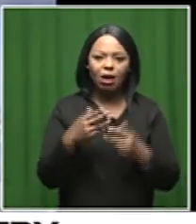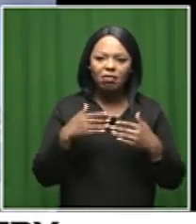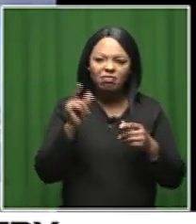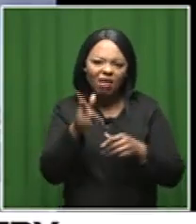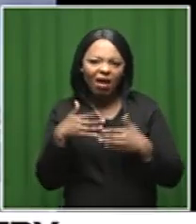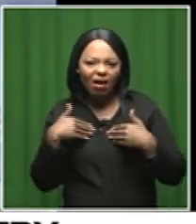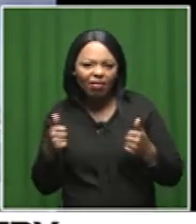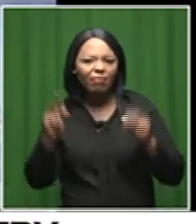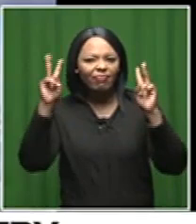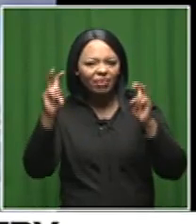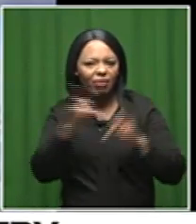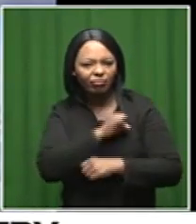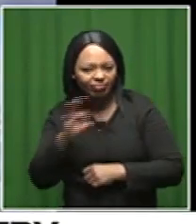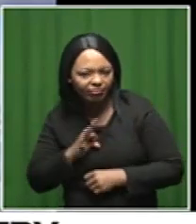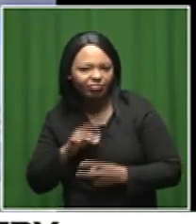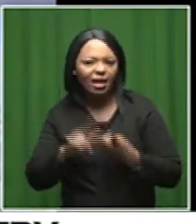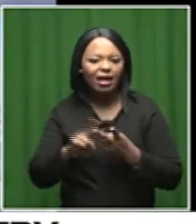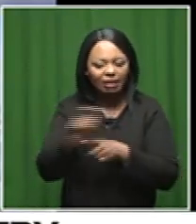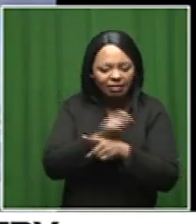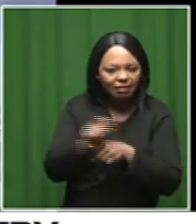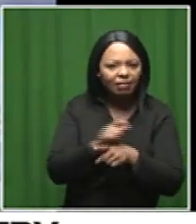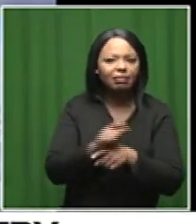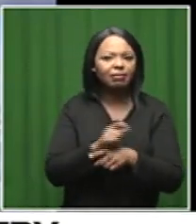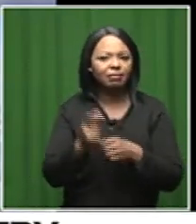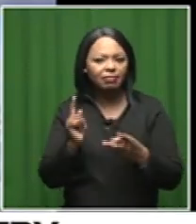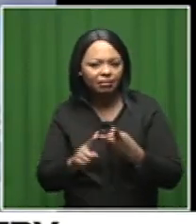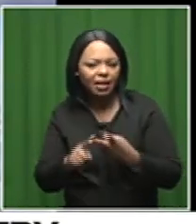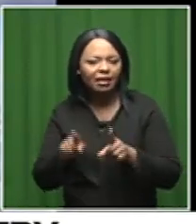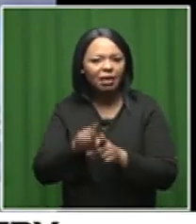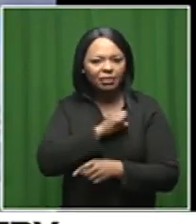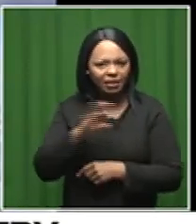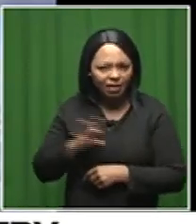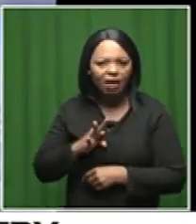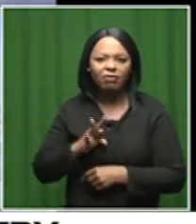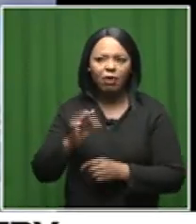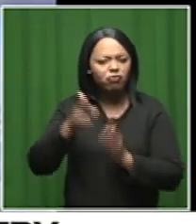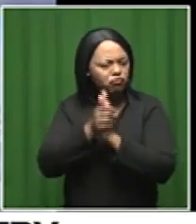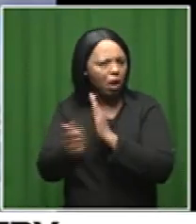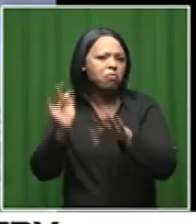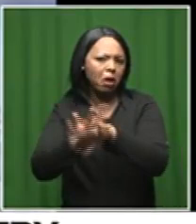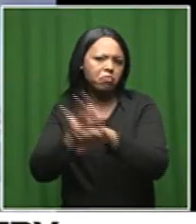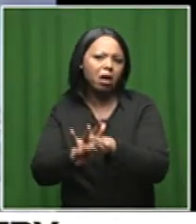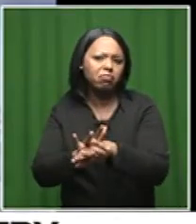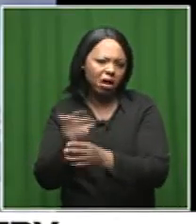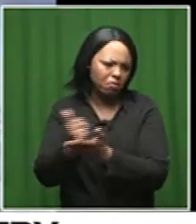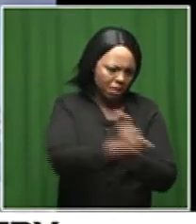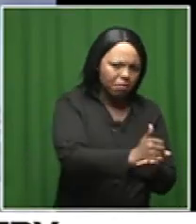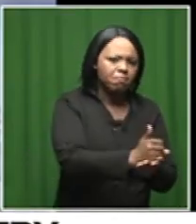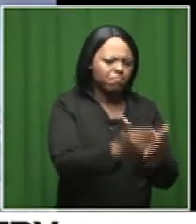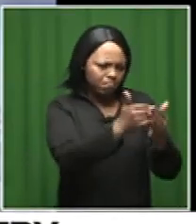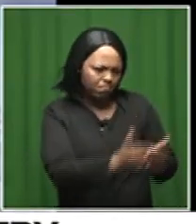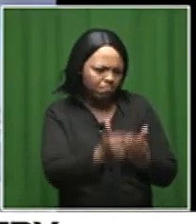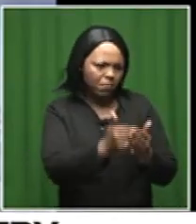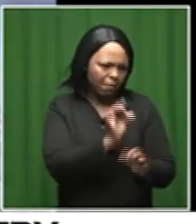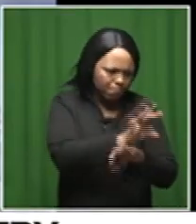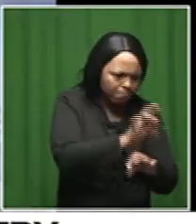medical staff. The facilities are really very, very well equipped and skilled to deal and you know, encourage